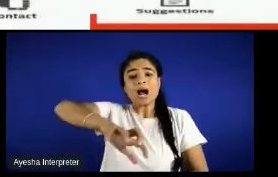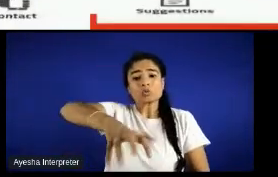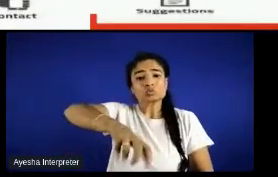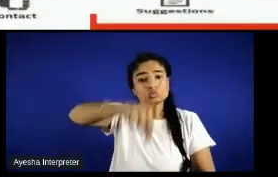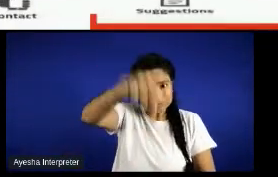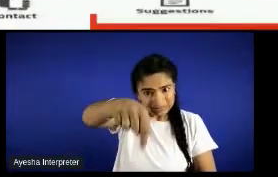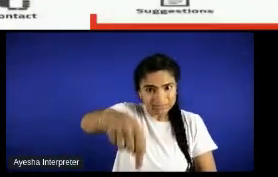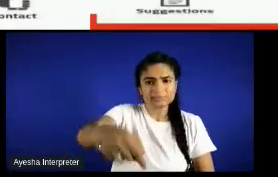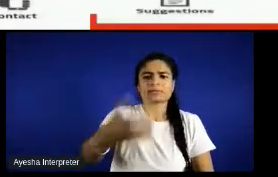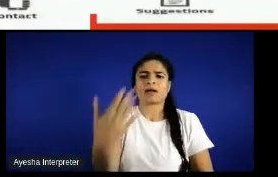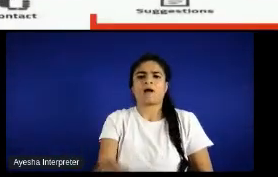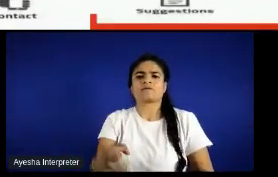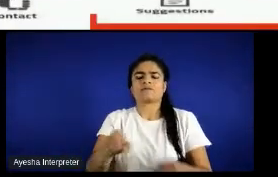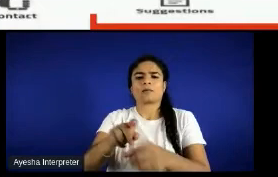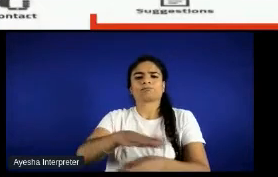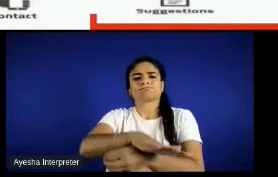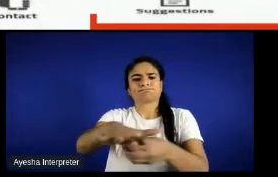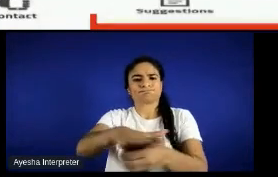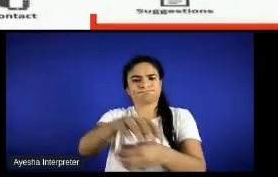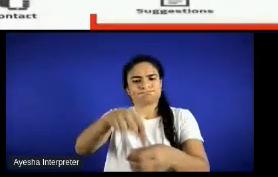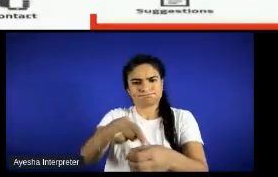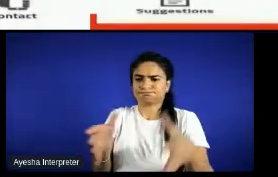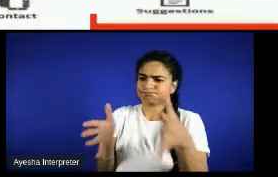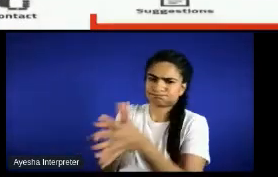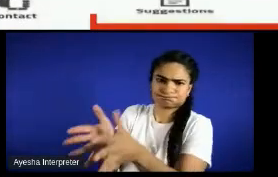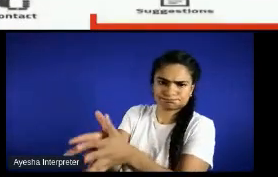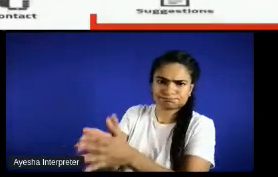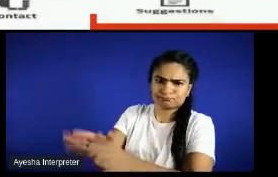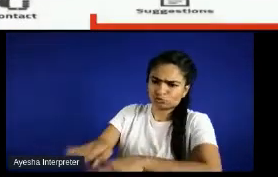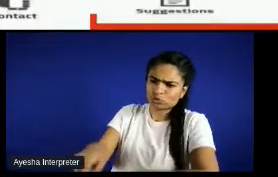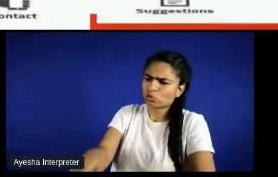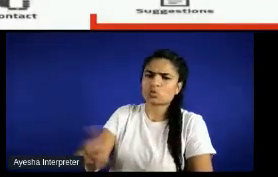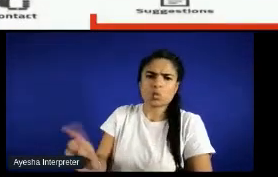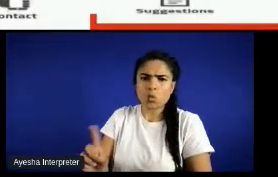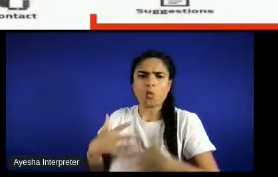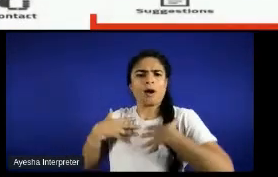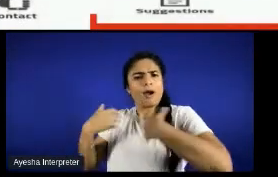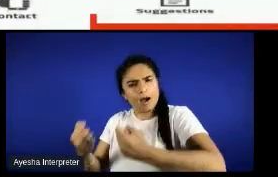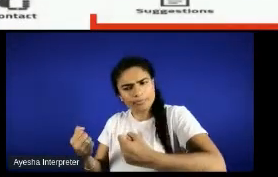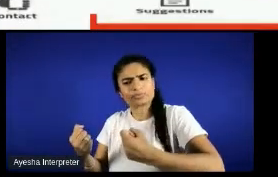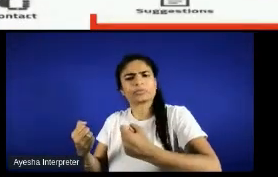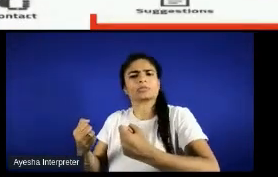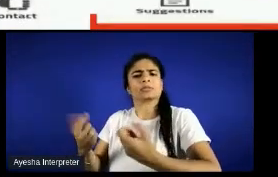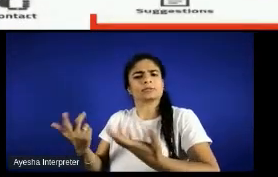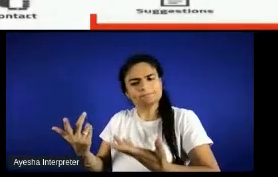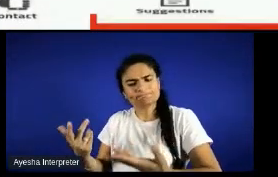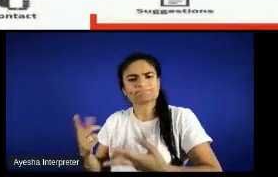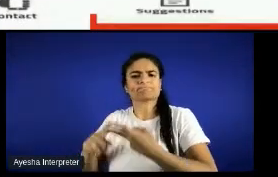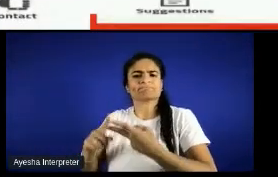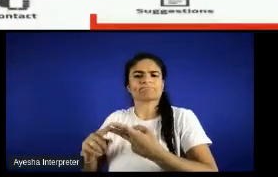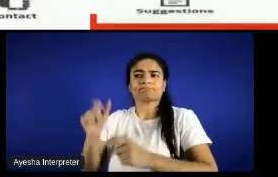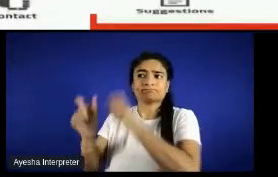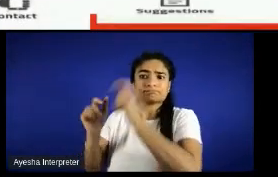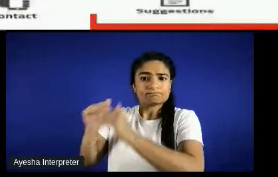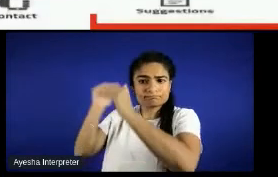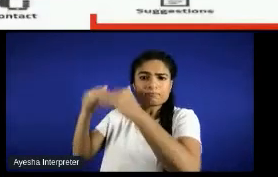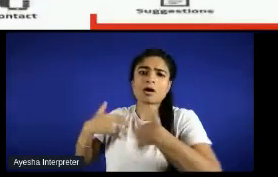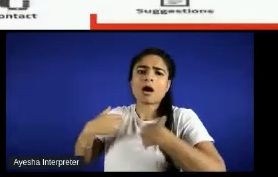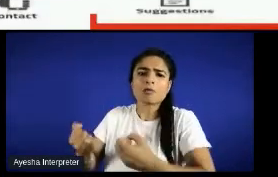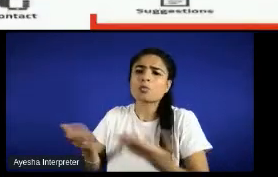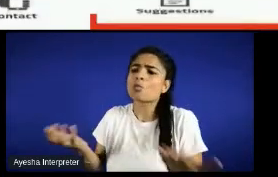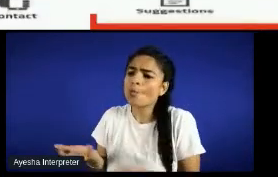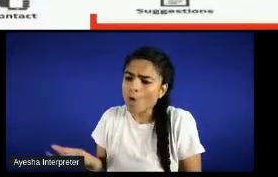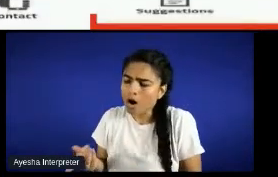explain to children as well as adults what kind of services or thematic areas that